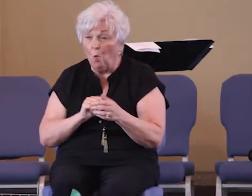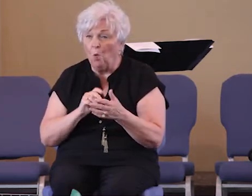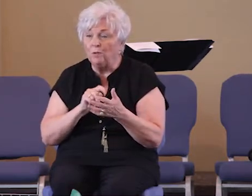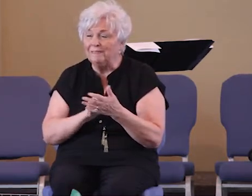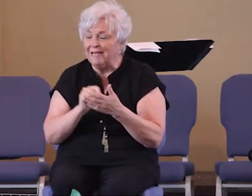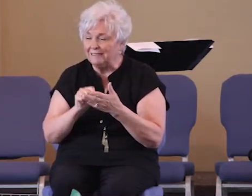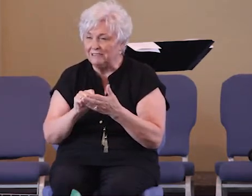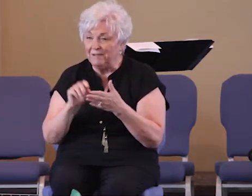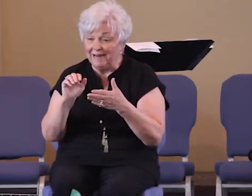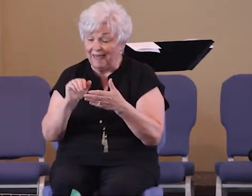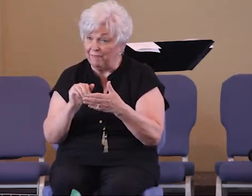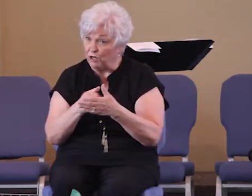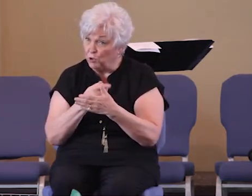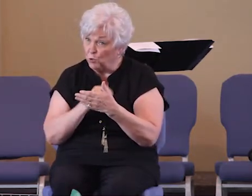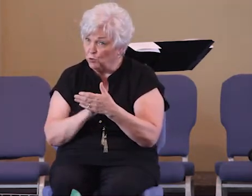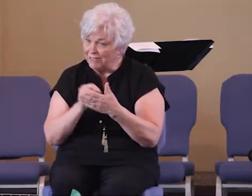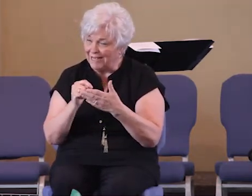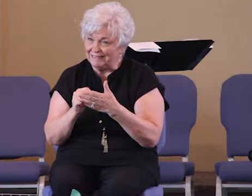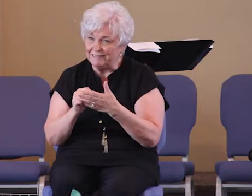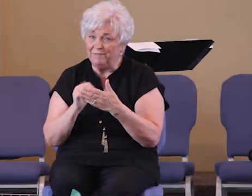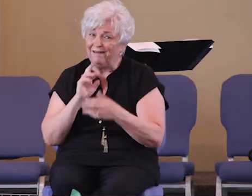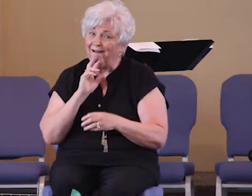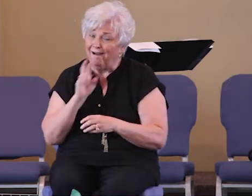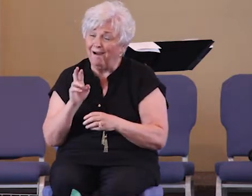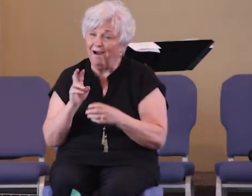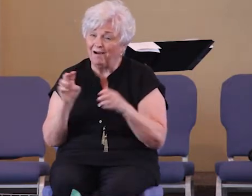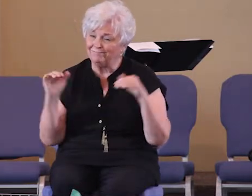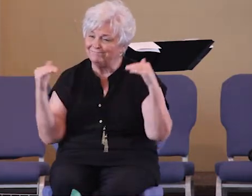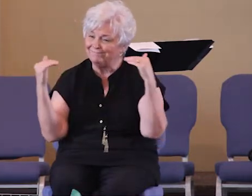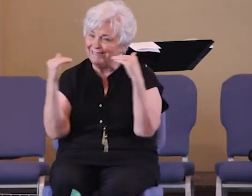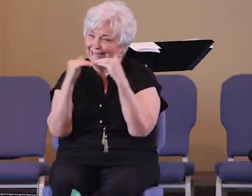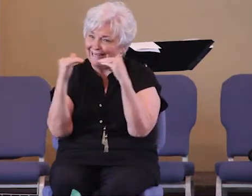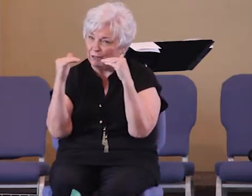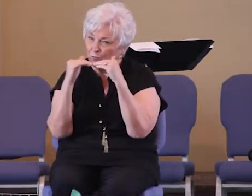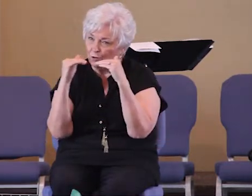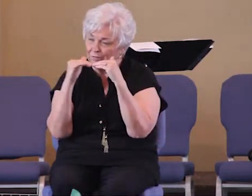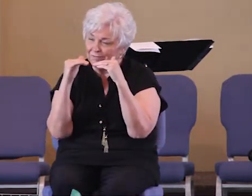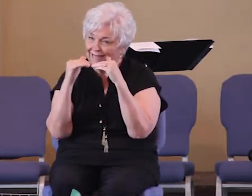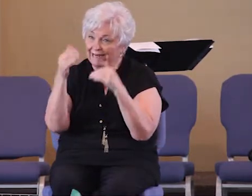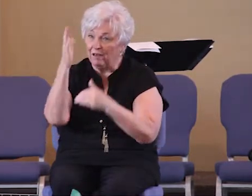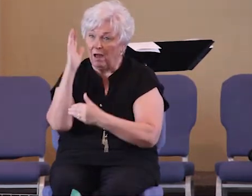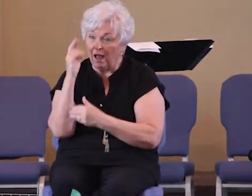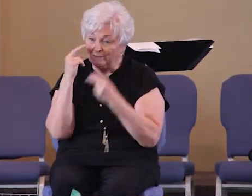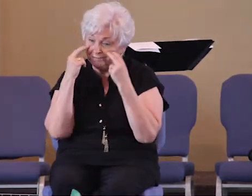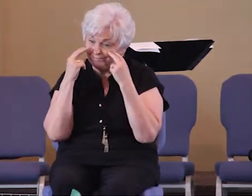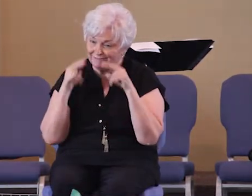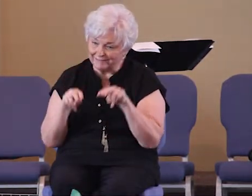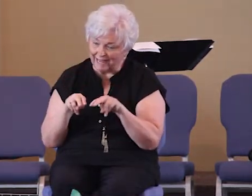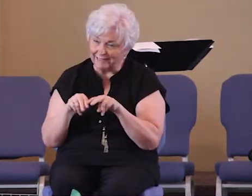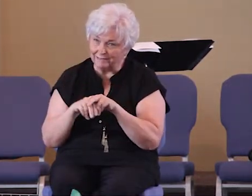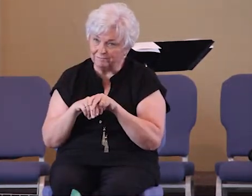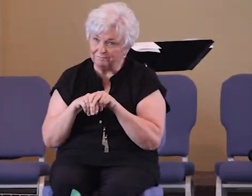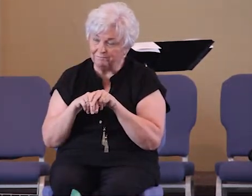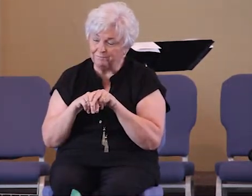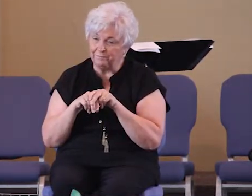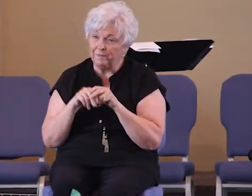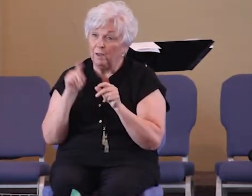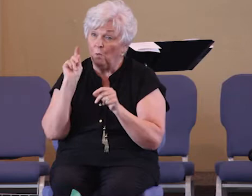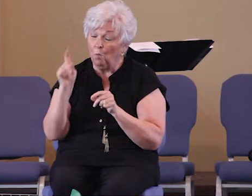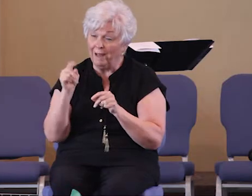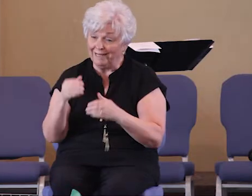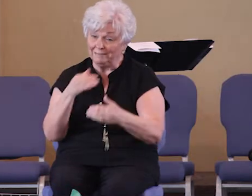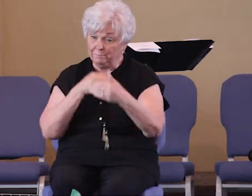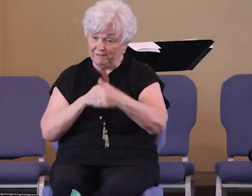Testament, are equal in God's sight. One is before Christ, and one is